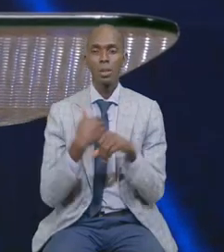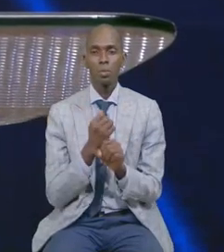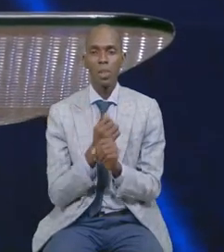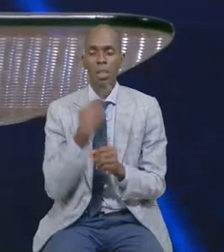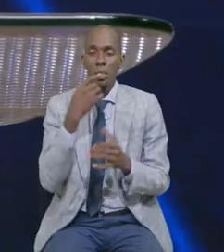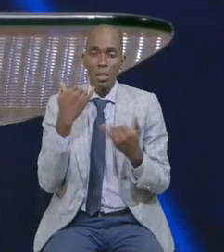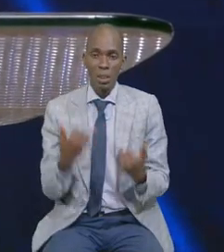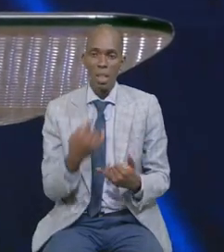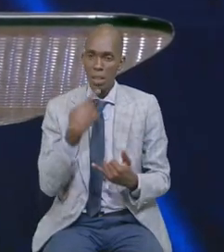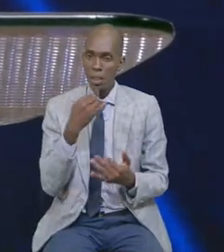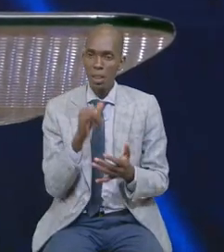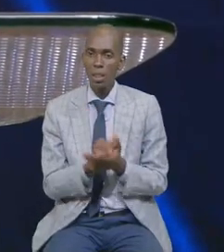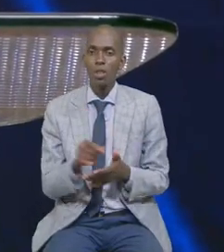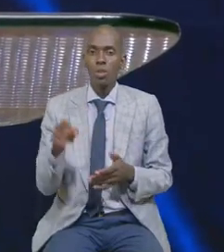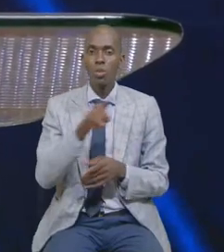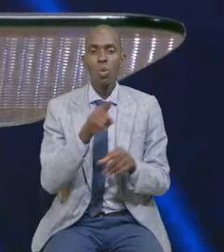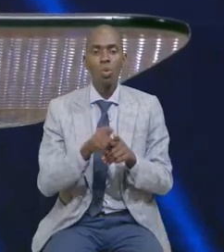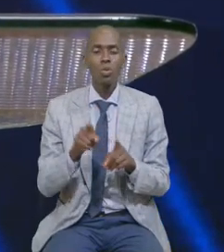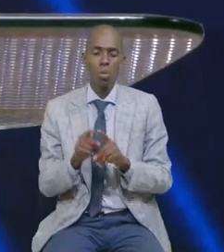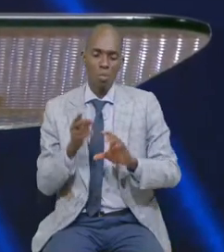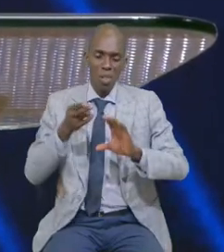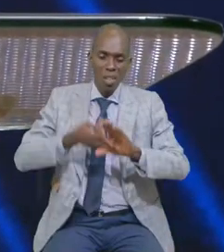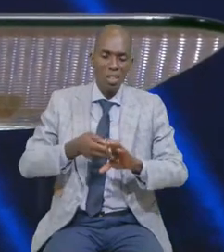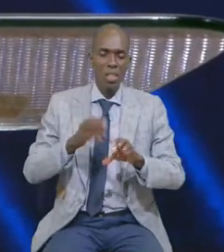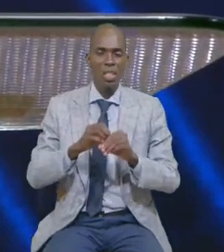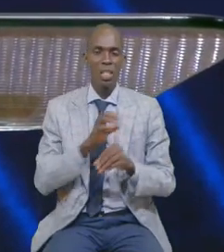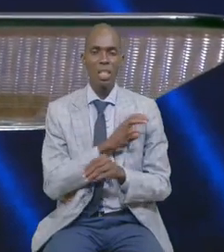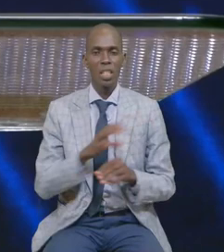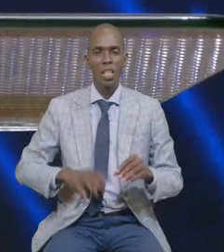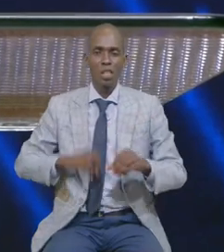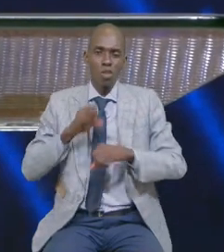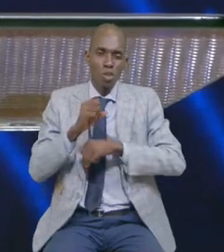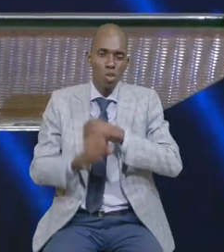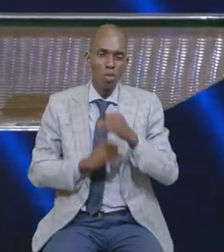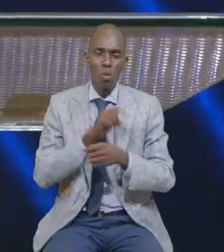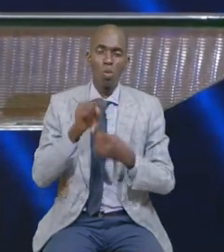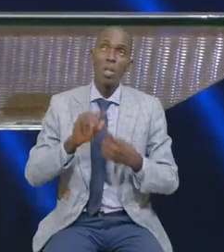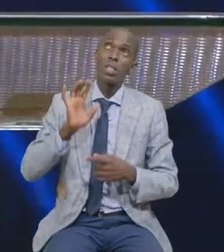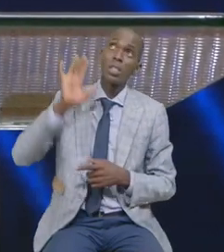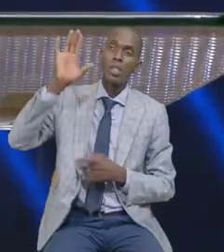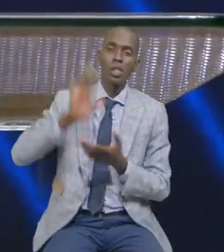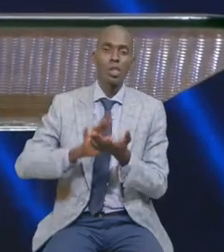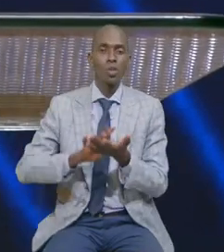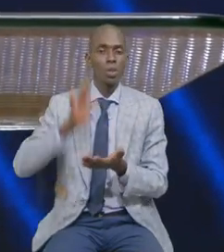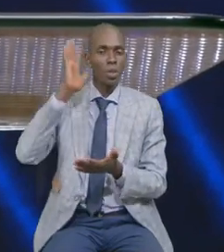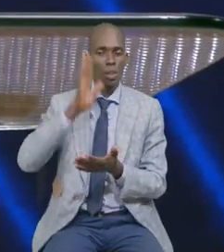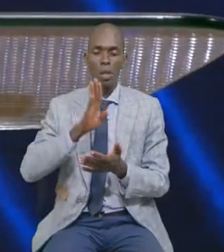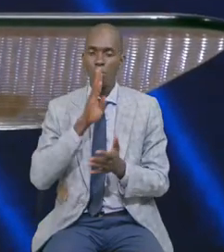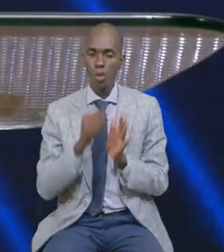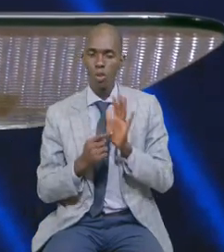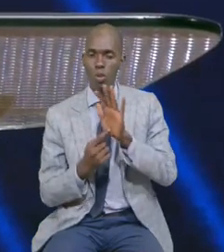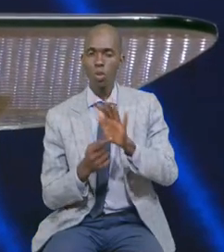says, we also partake in Christ's suffering, when his glory shall be revealed, and